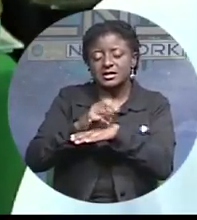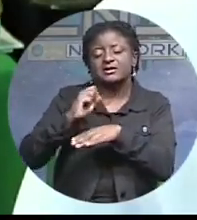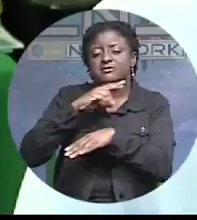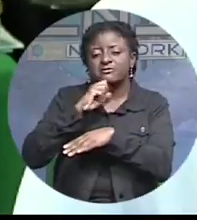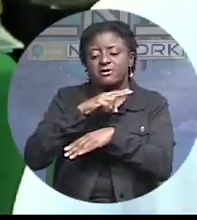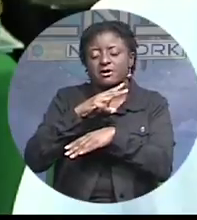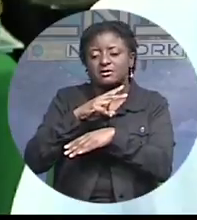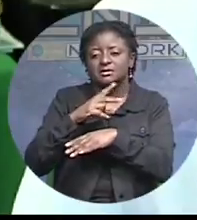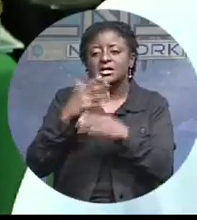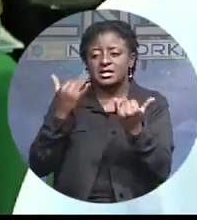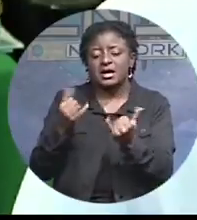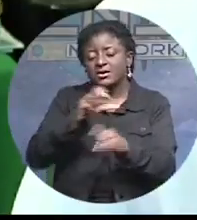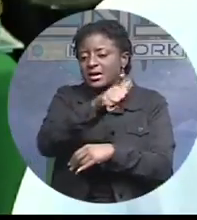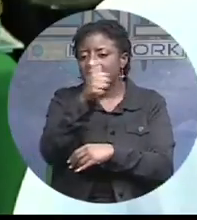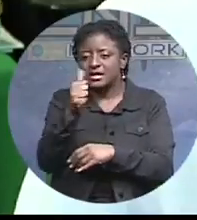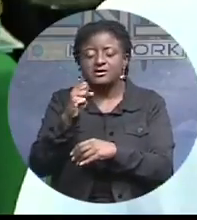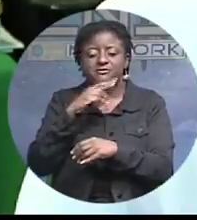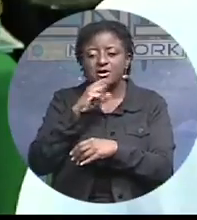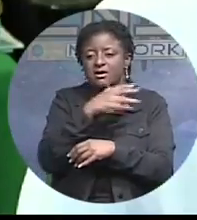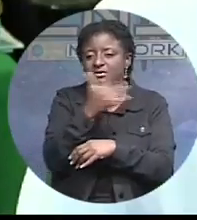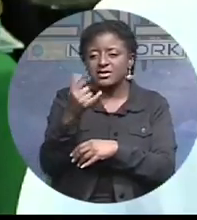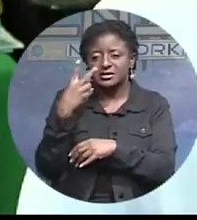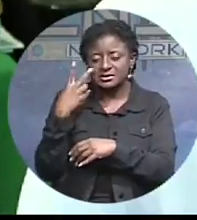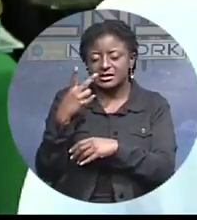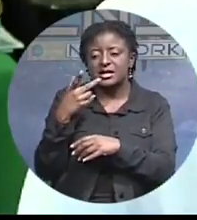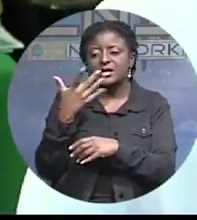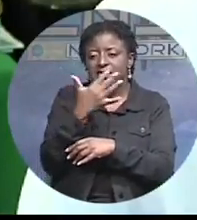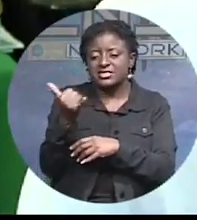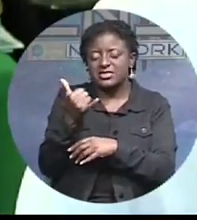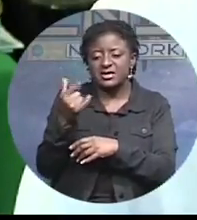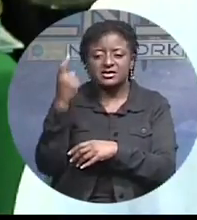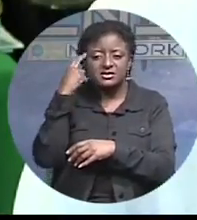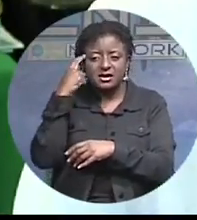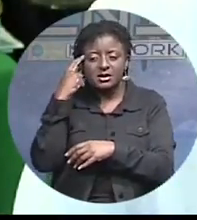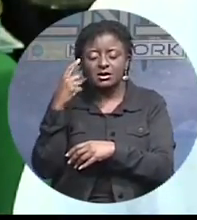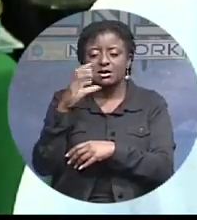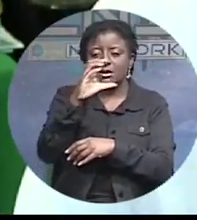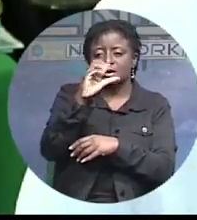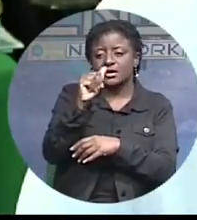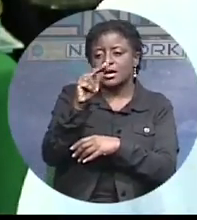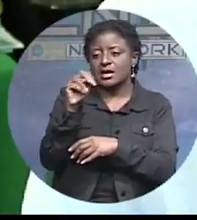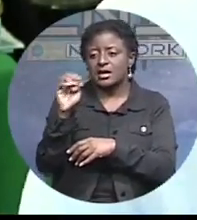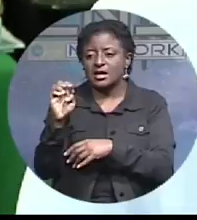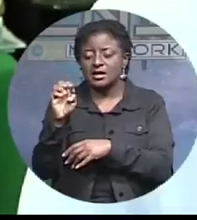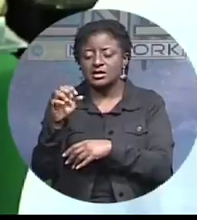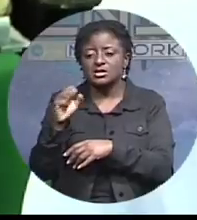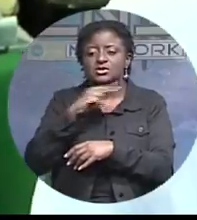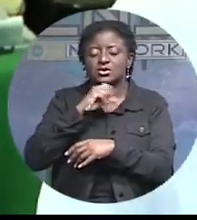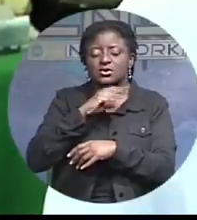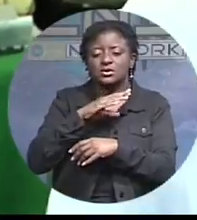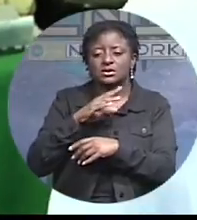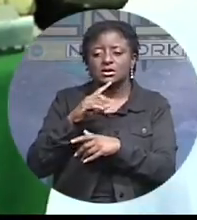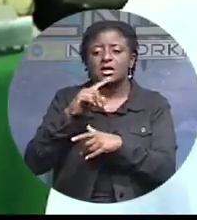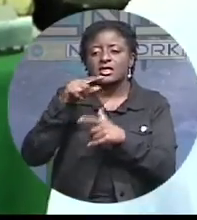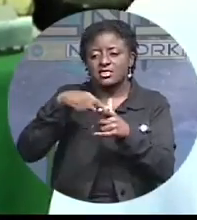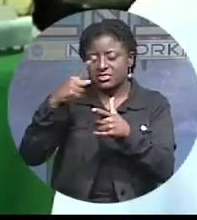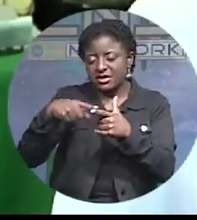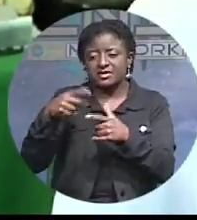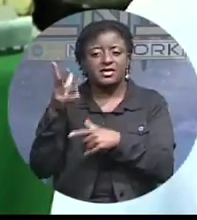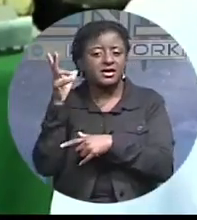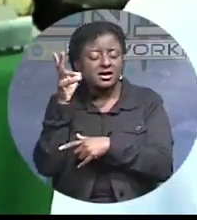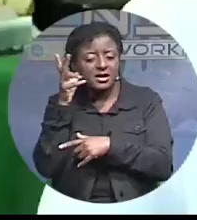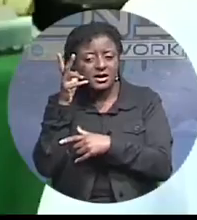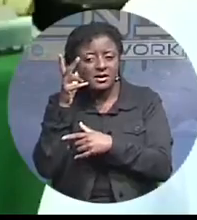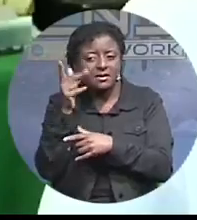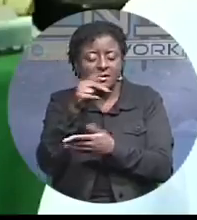Any frog that they see, they automatically assume it's a cane toad. And then when you hear toxic, then they think that they're in fear for